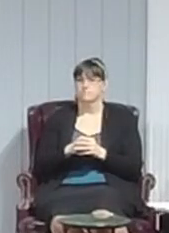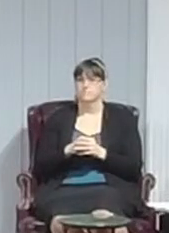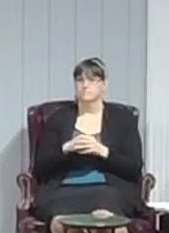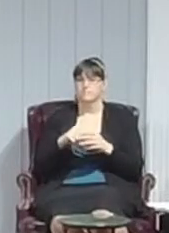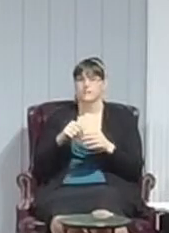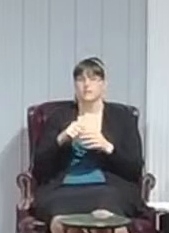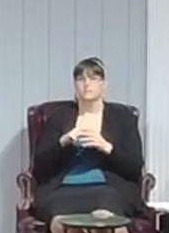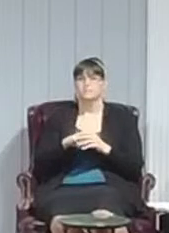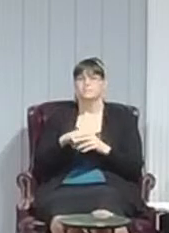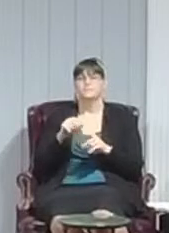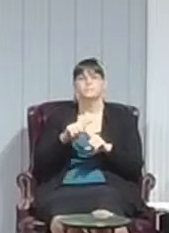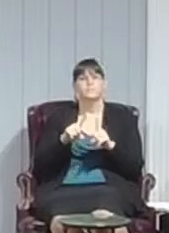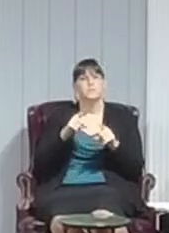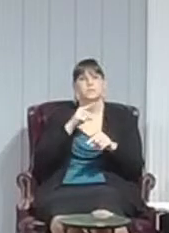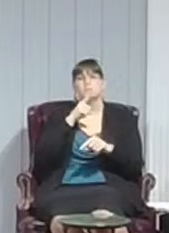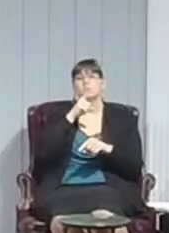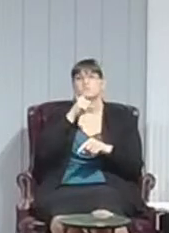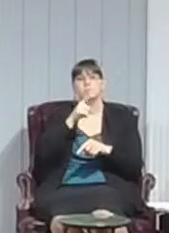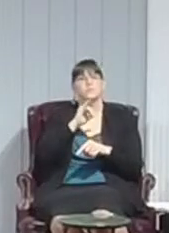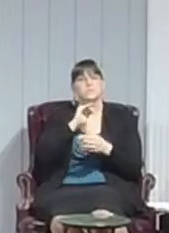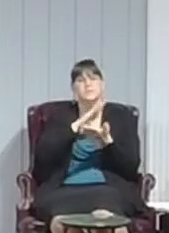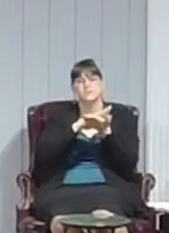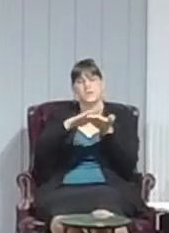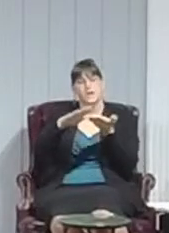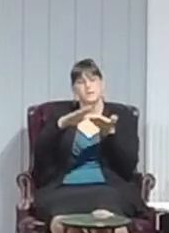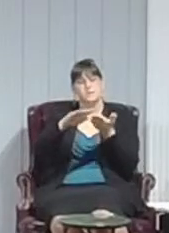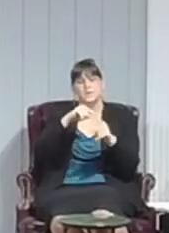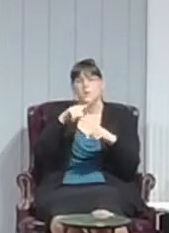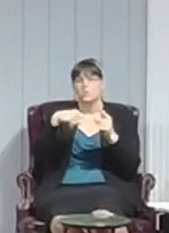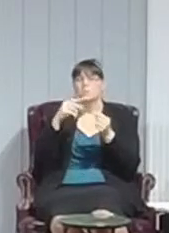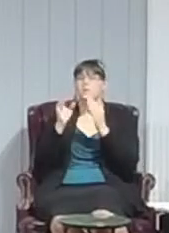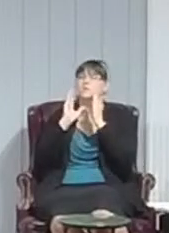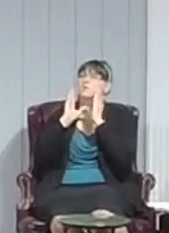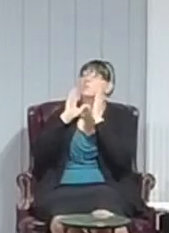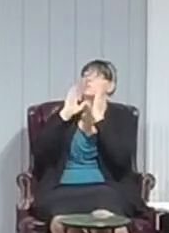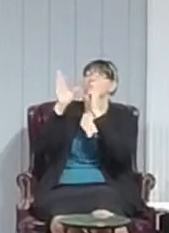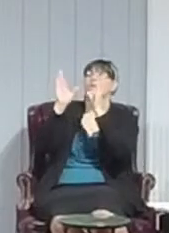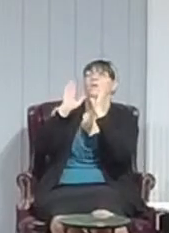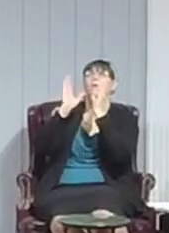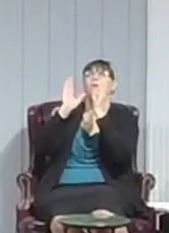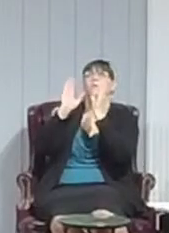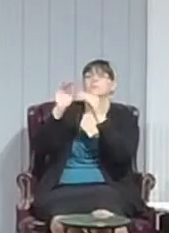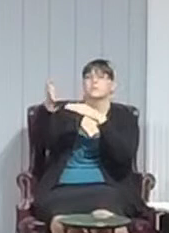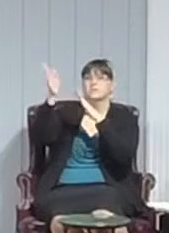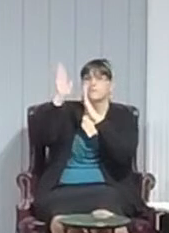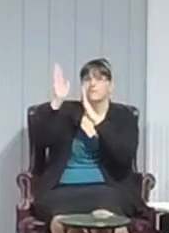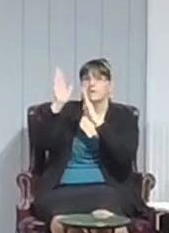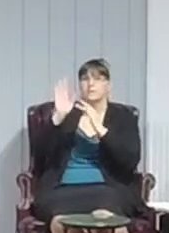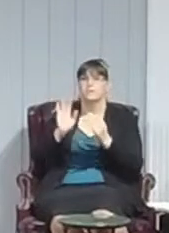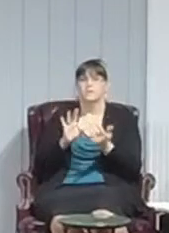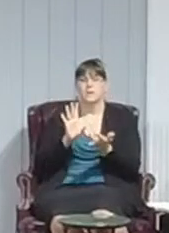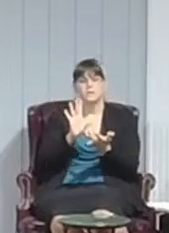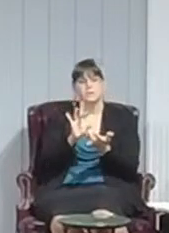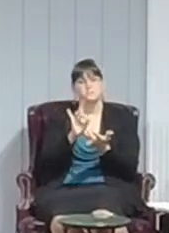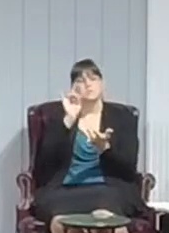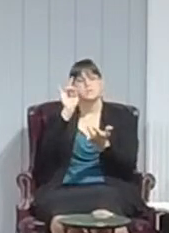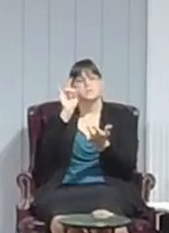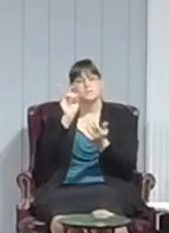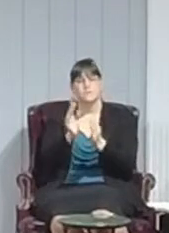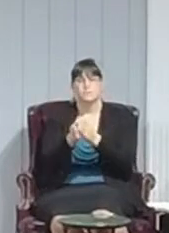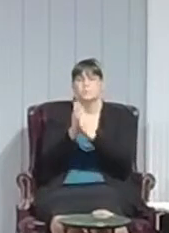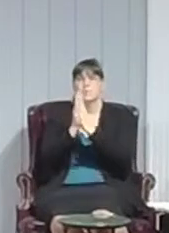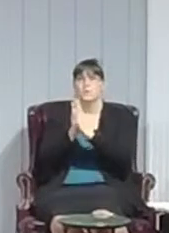But it sure is nice when you call out to the Father a specific prayer